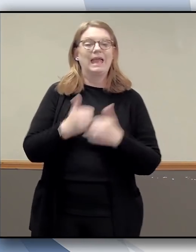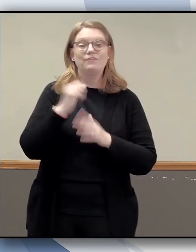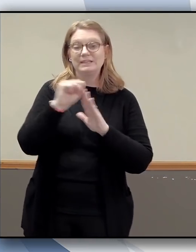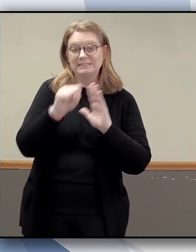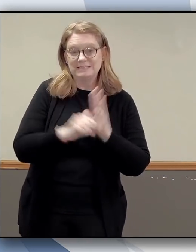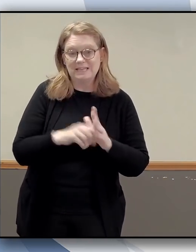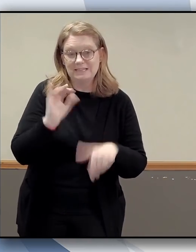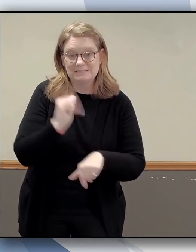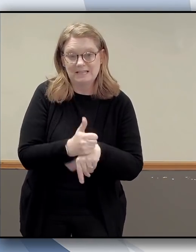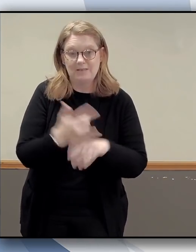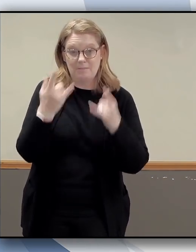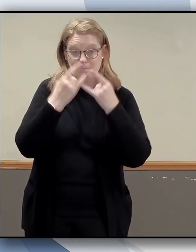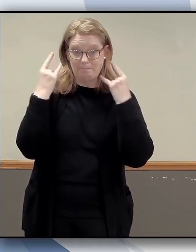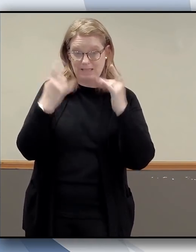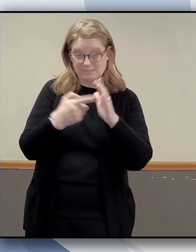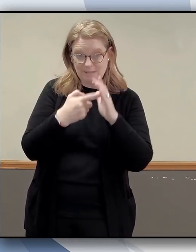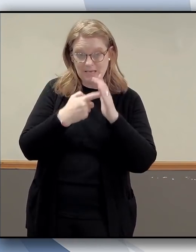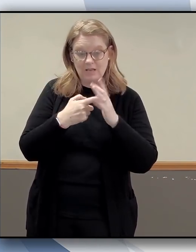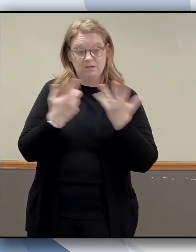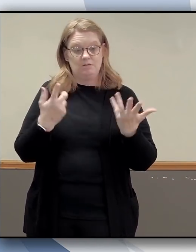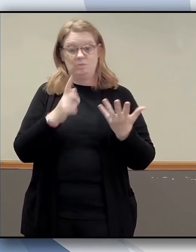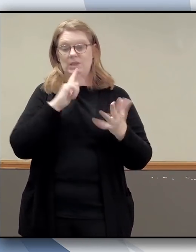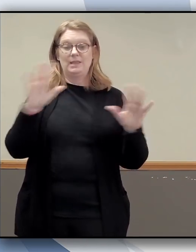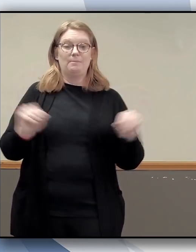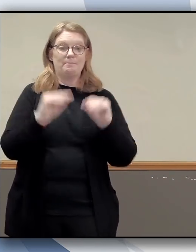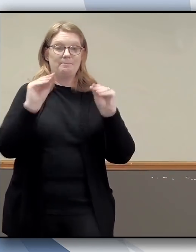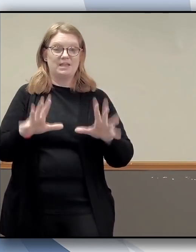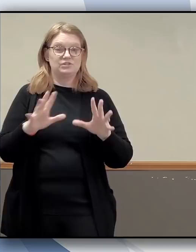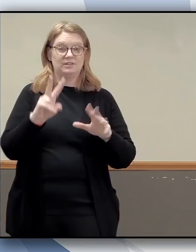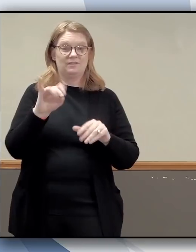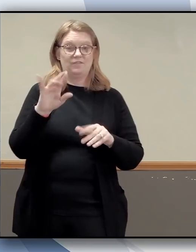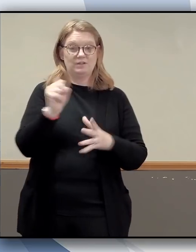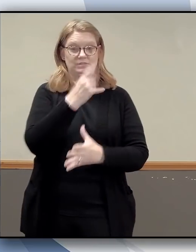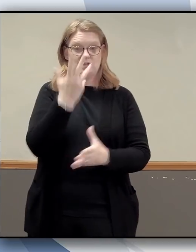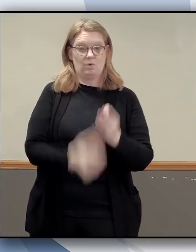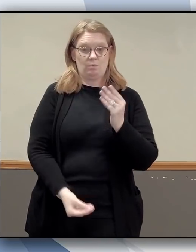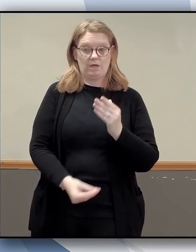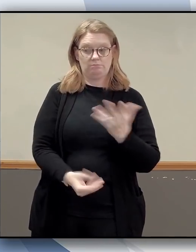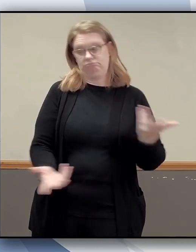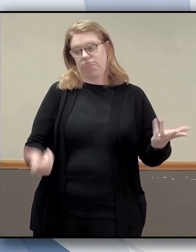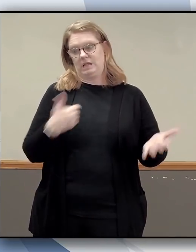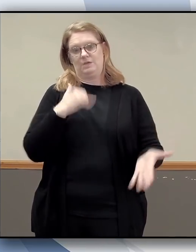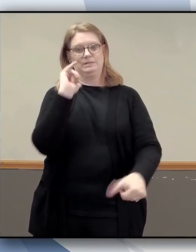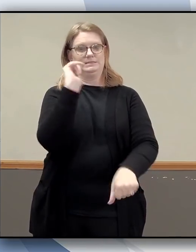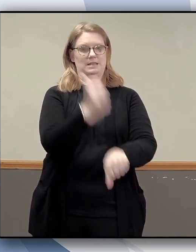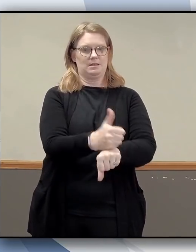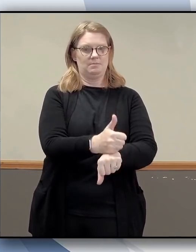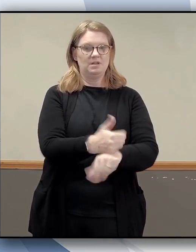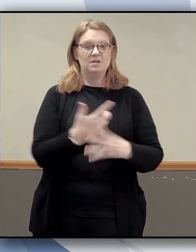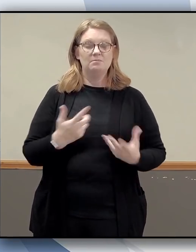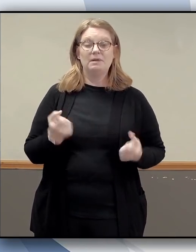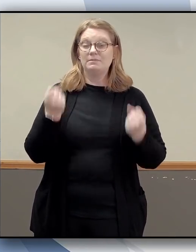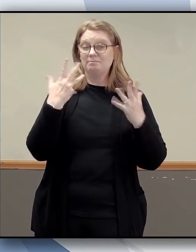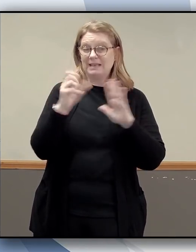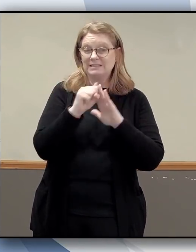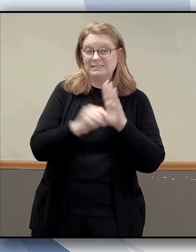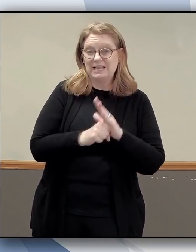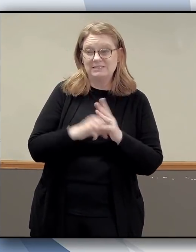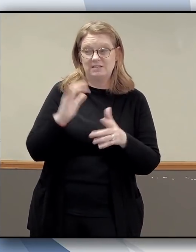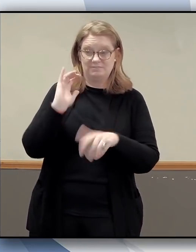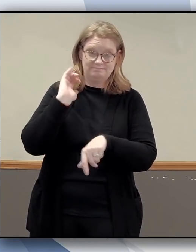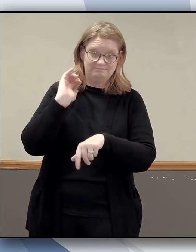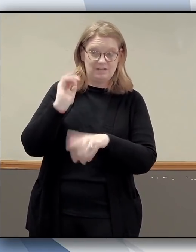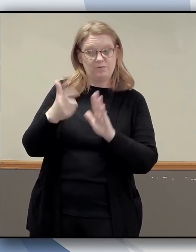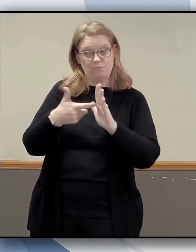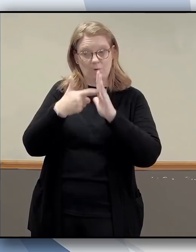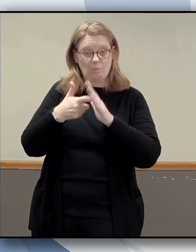put in a mask mandate has somehow magically had the virus go away, we'd have one. But plenty of states have had them, and there've been,